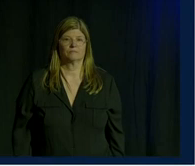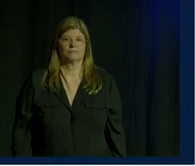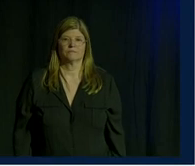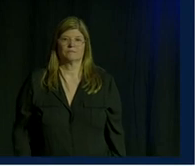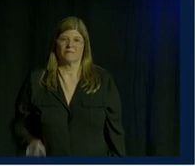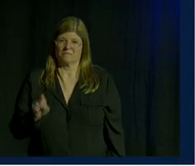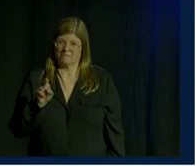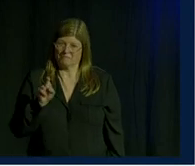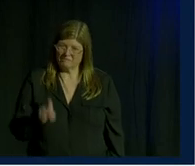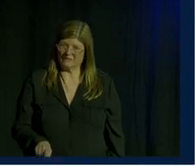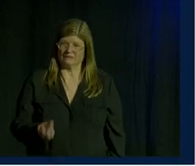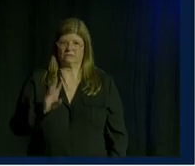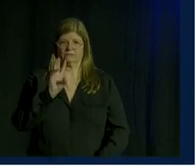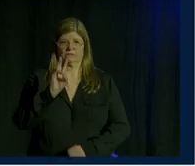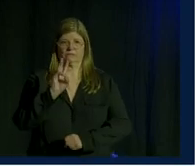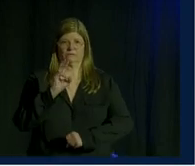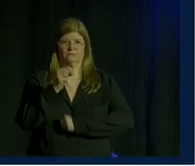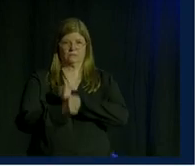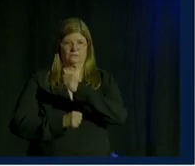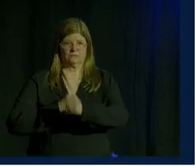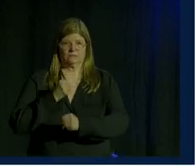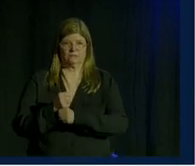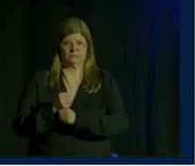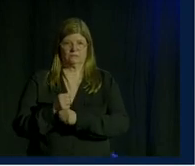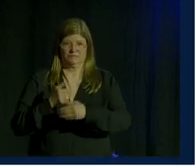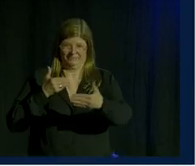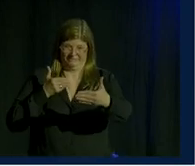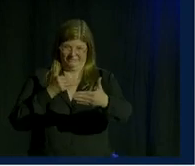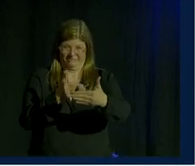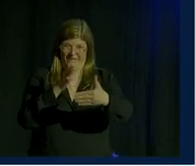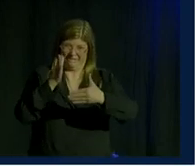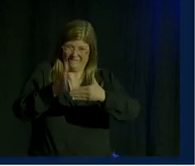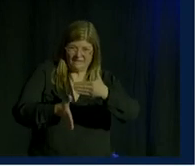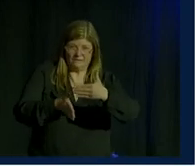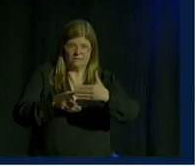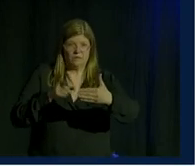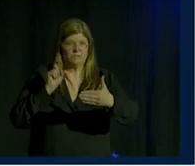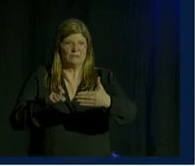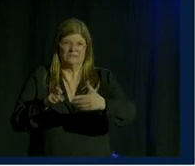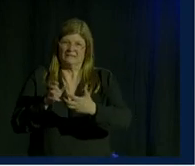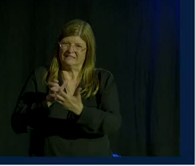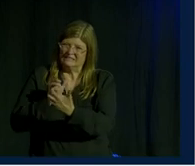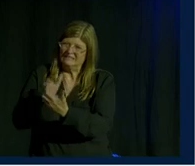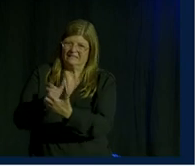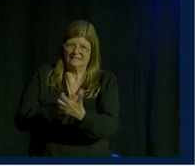compliance. So again, you ask yourself, does my building meet the standards or does it not?